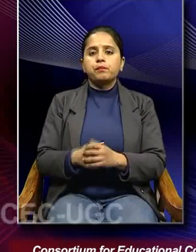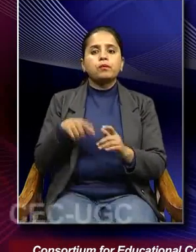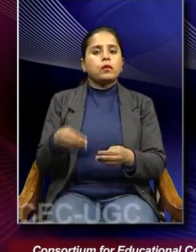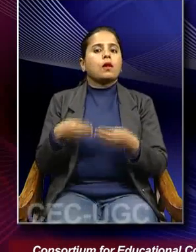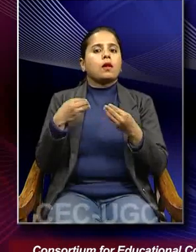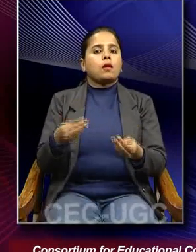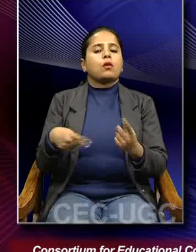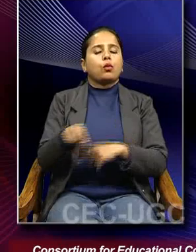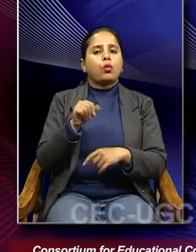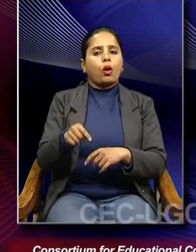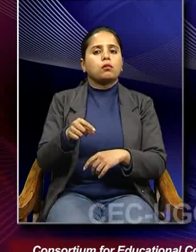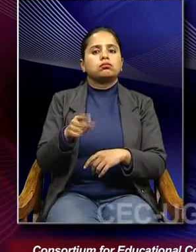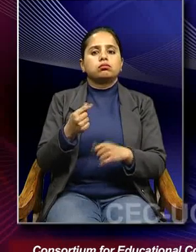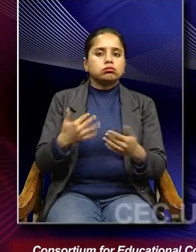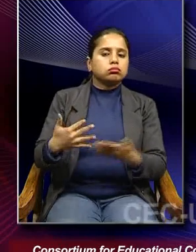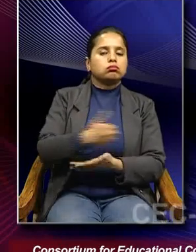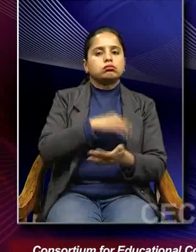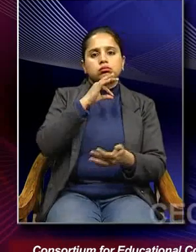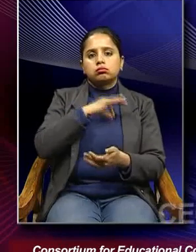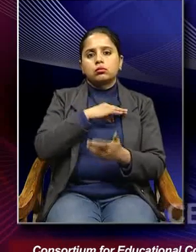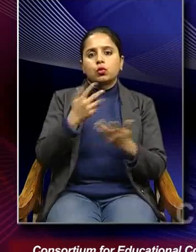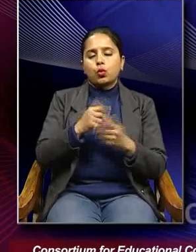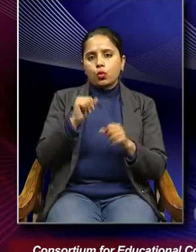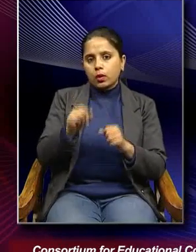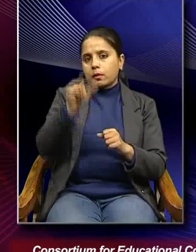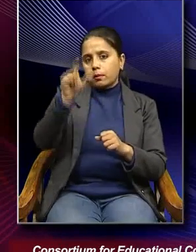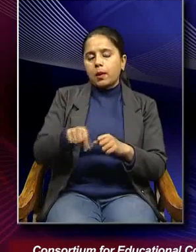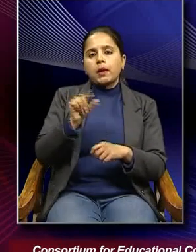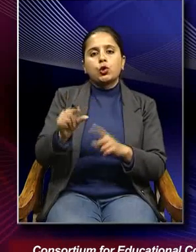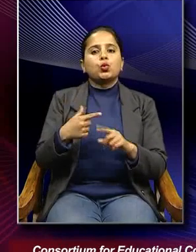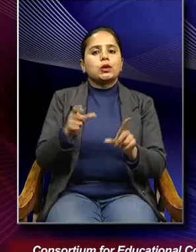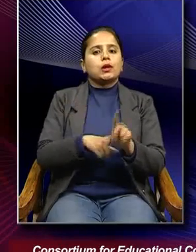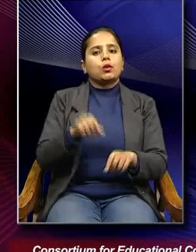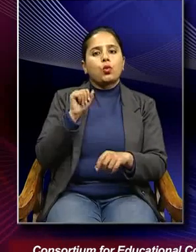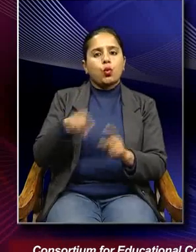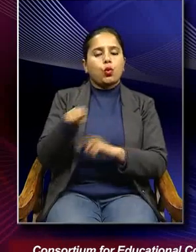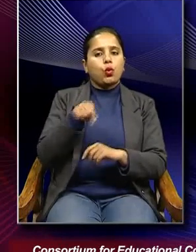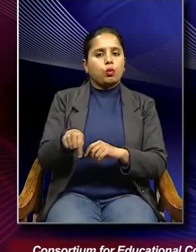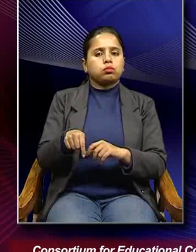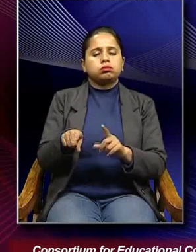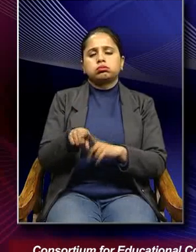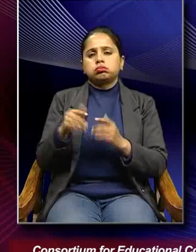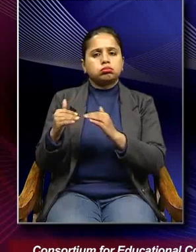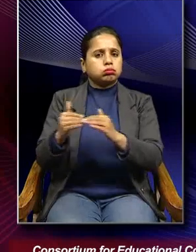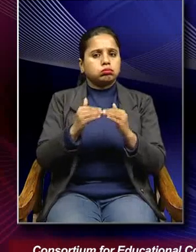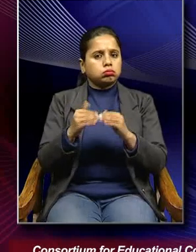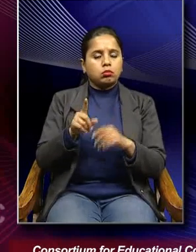giving weights to their income or giving weights to their individual utilities and uniform weights,